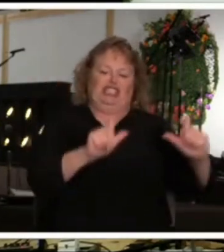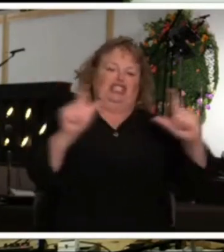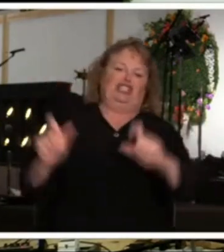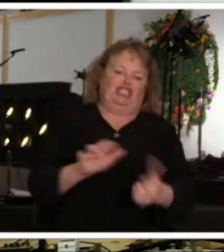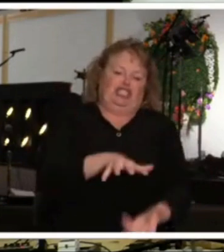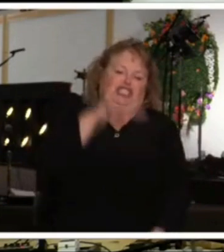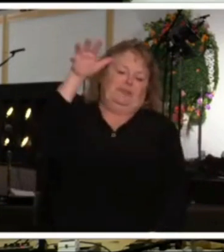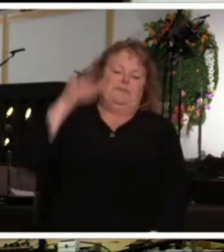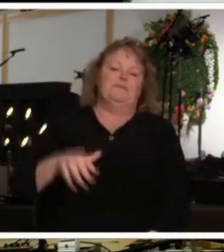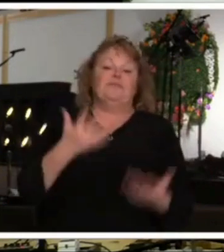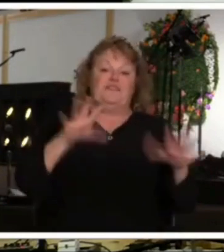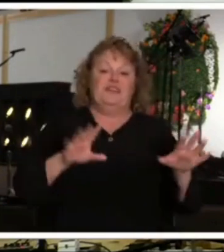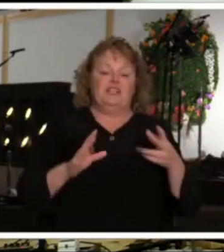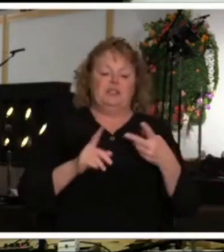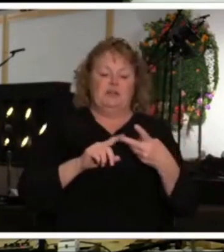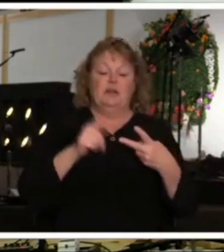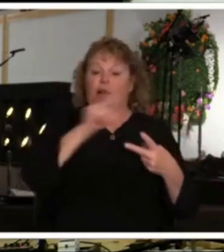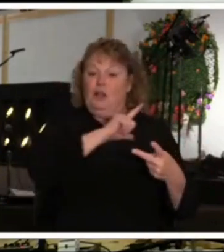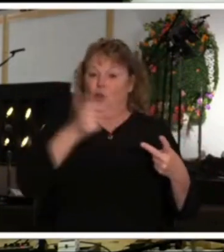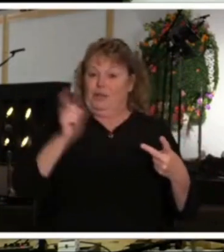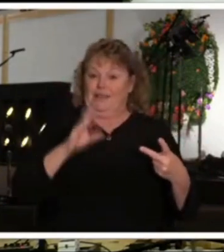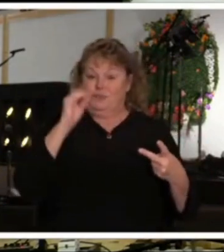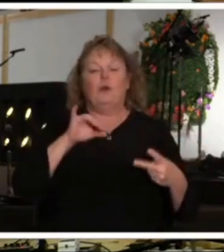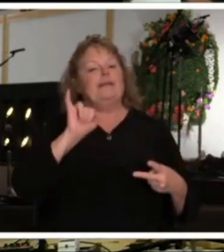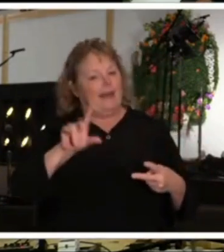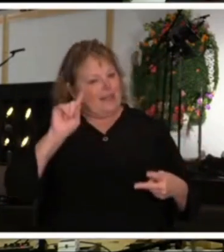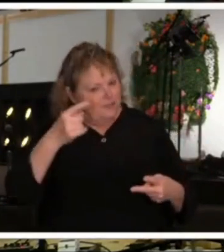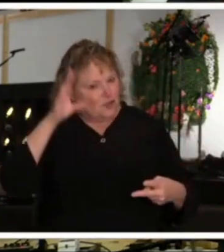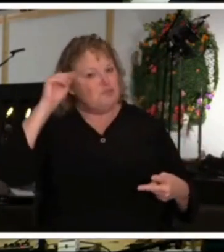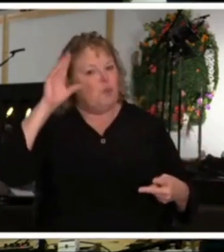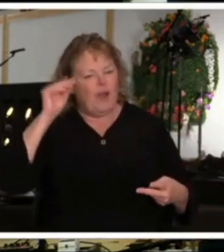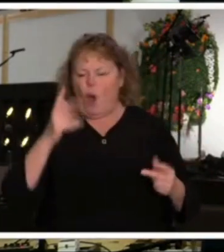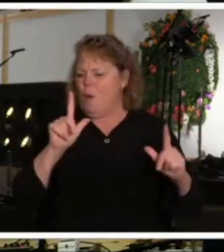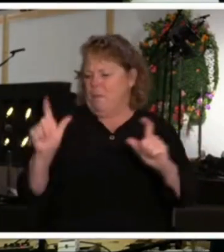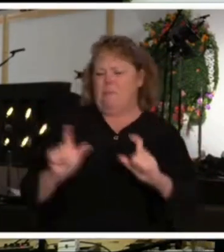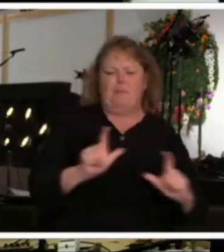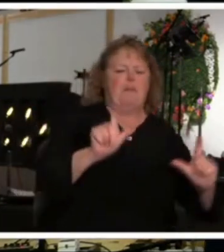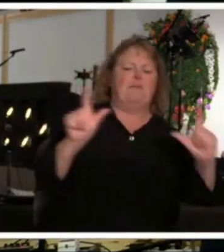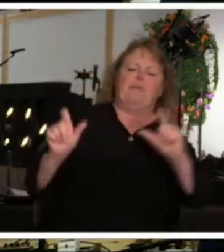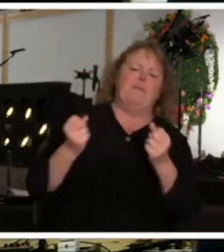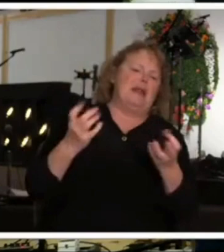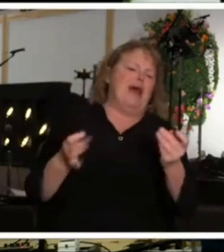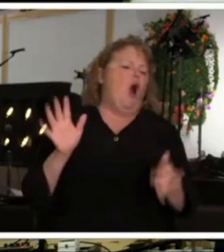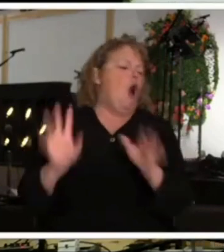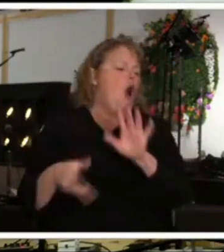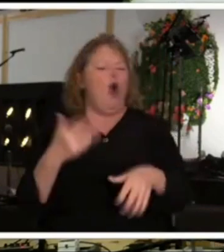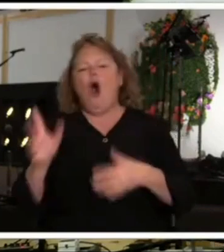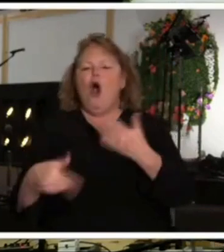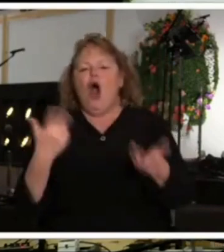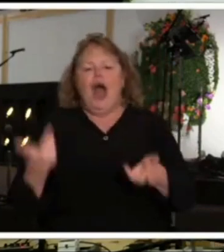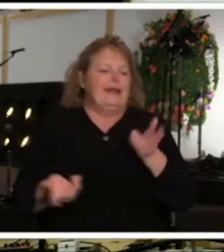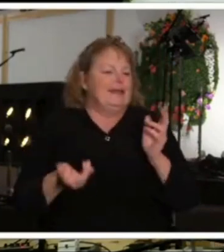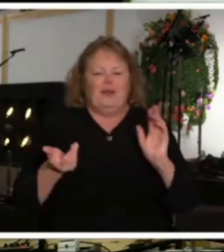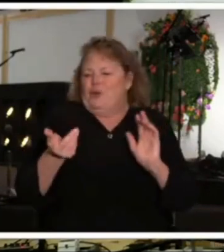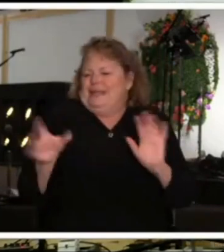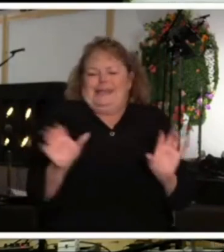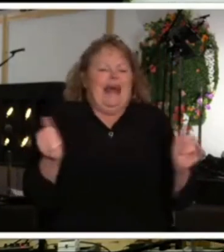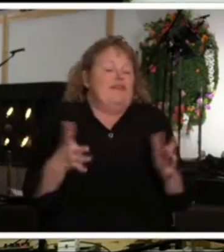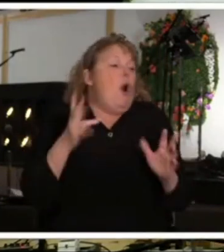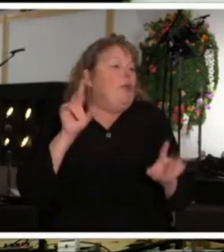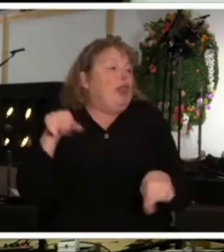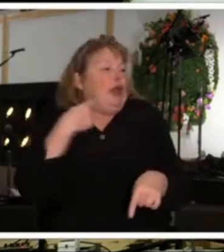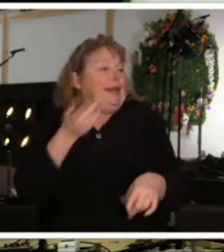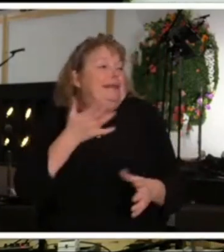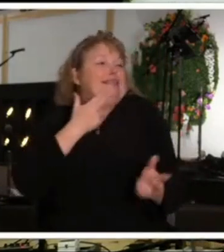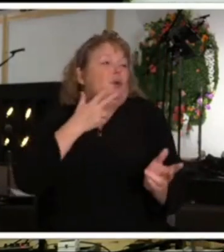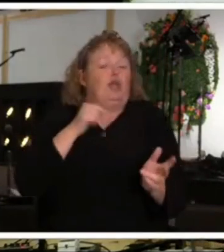And then after that, the Lord gave us a boy. So the firstborn boy, oh, we got a boy. We got a chicka, chicka, chicka, chicka. You're taking pictures. Oh, look at it. Look